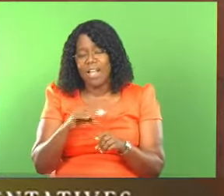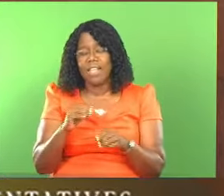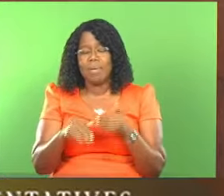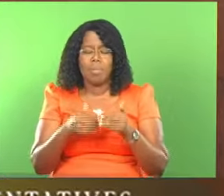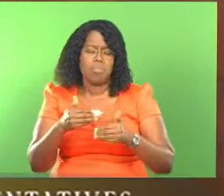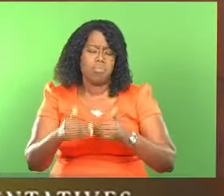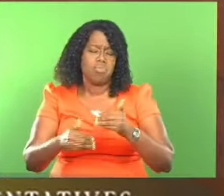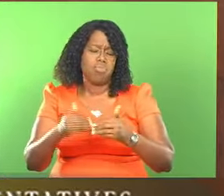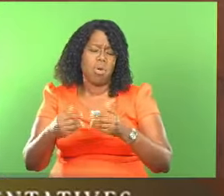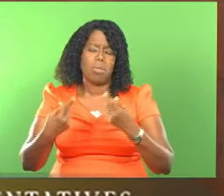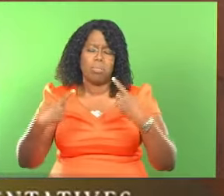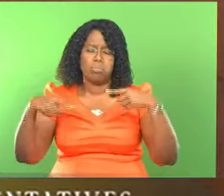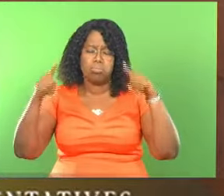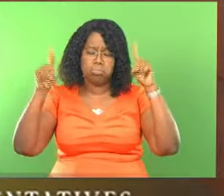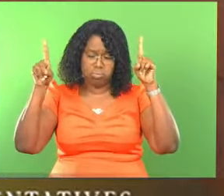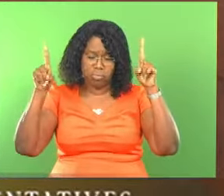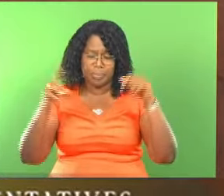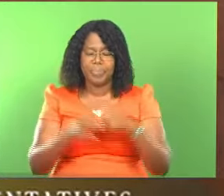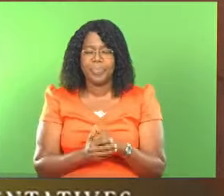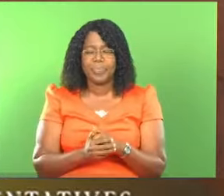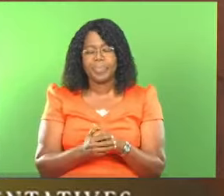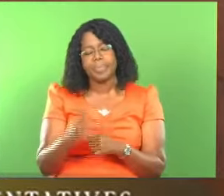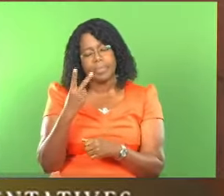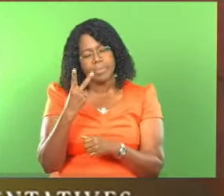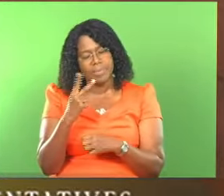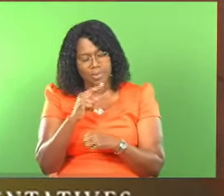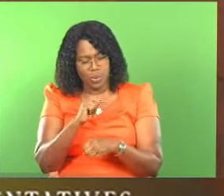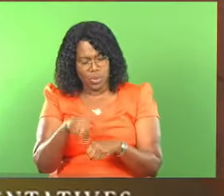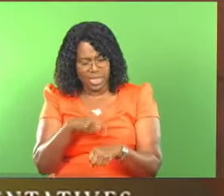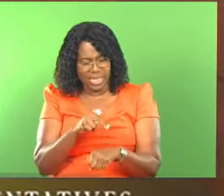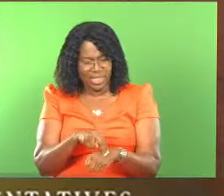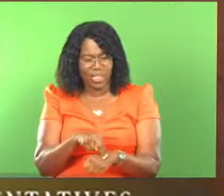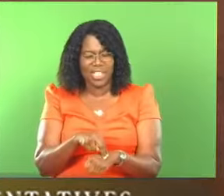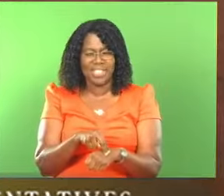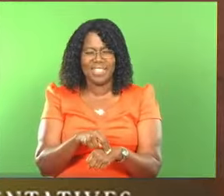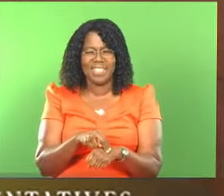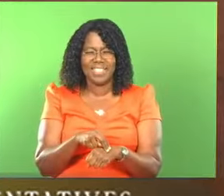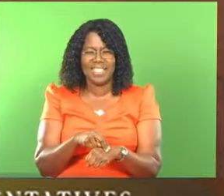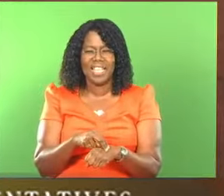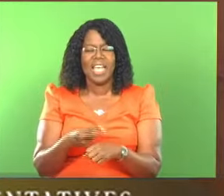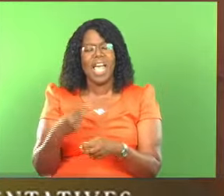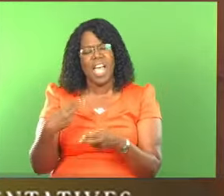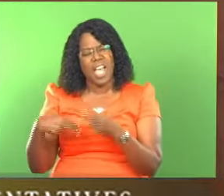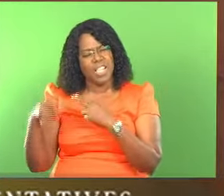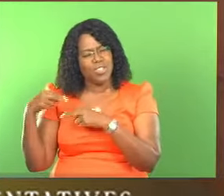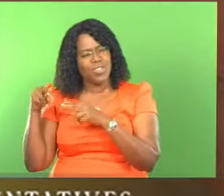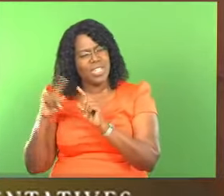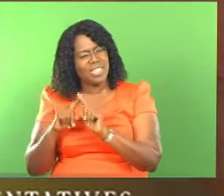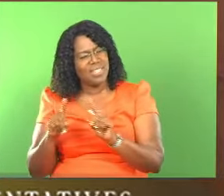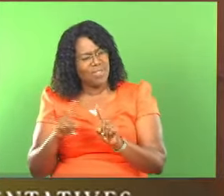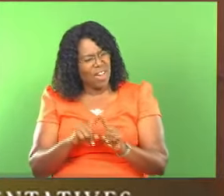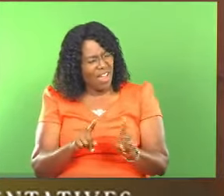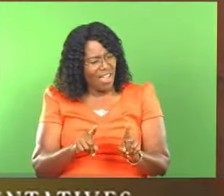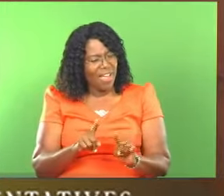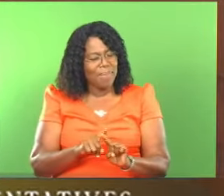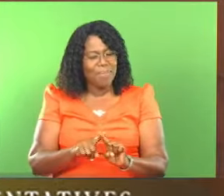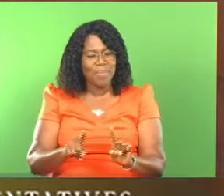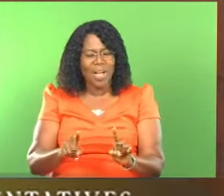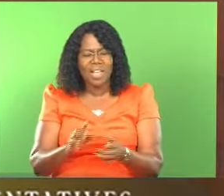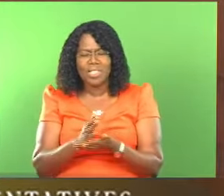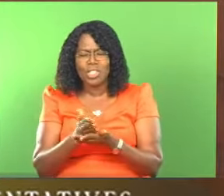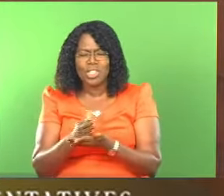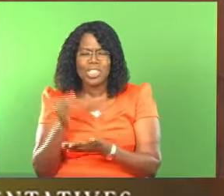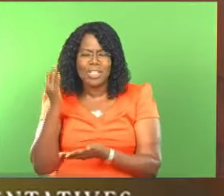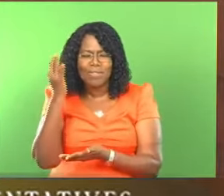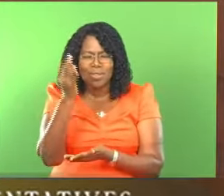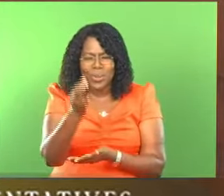2 nations with historical bonds, but with a shared future. This, therefore, is a